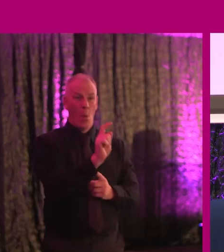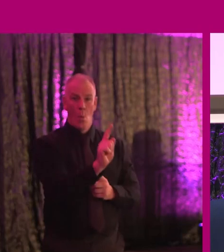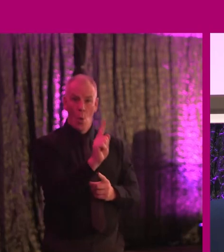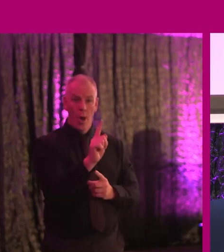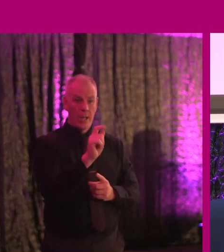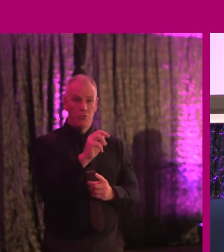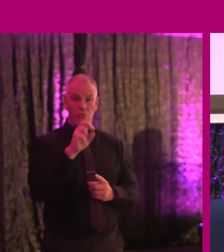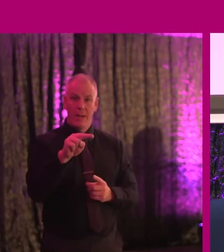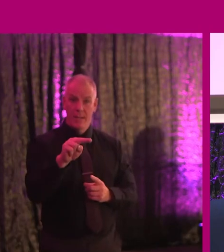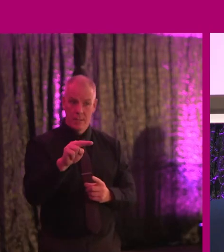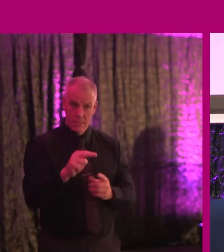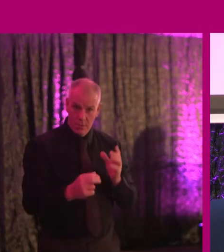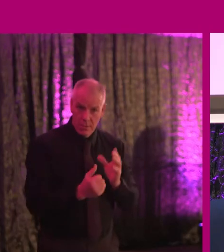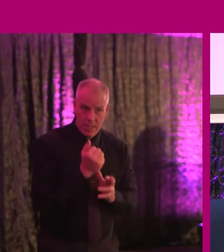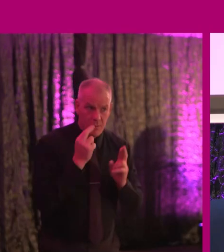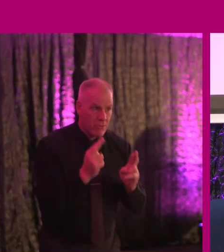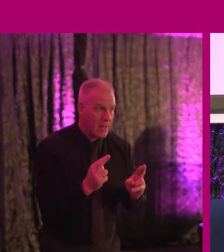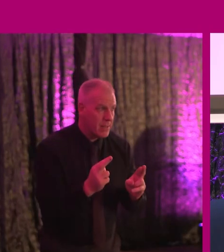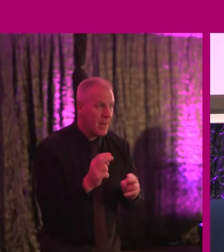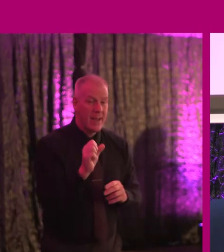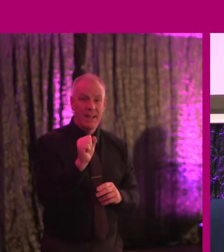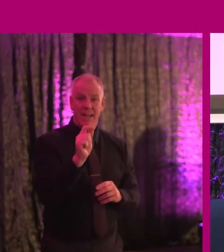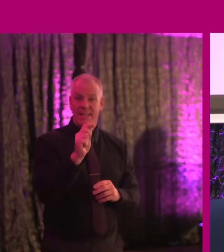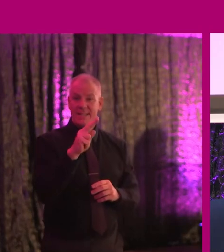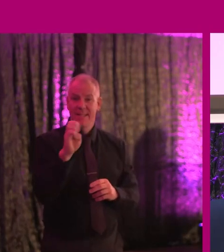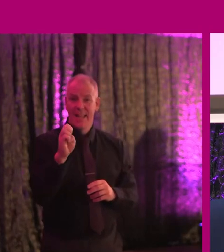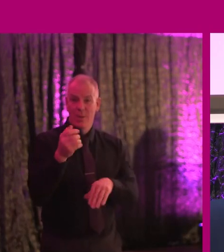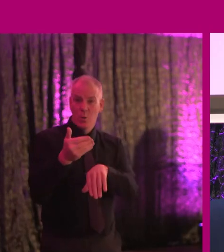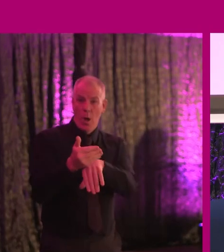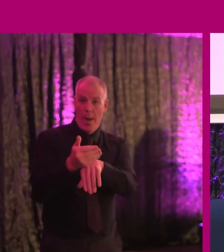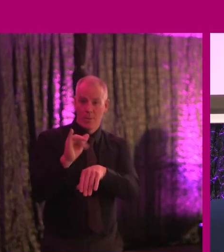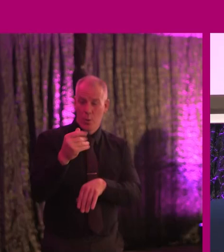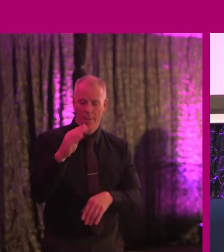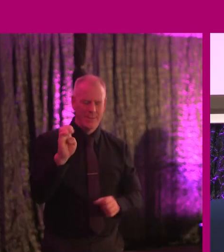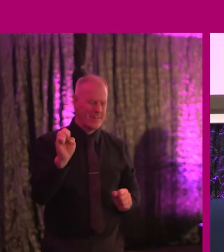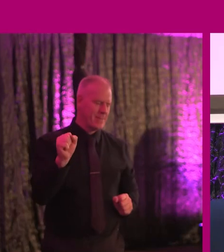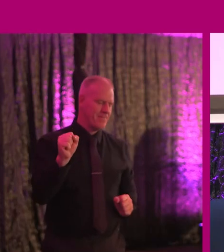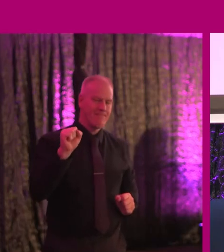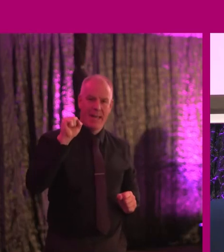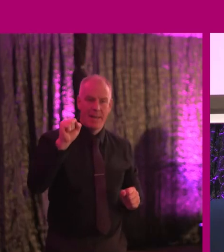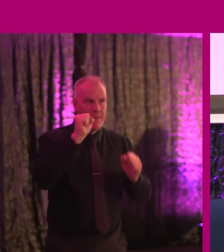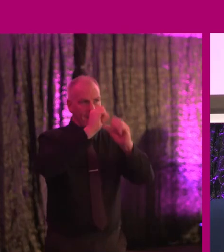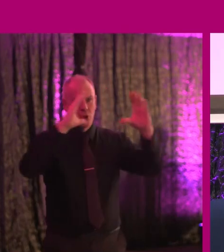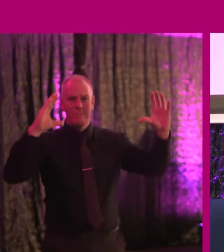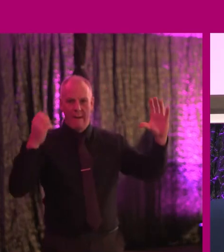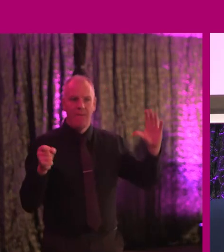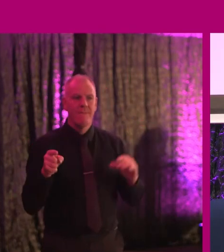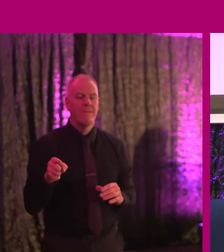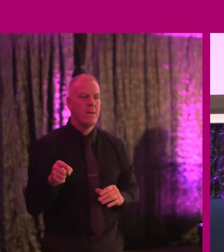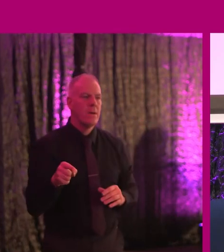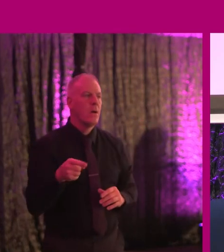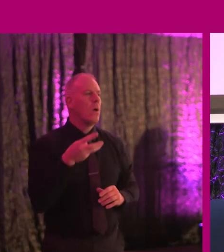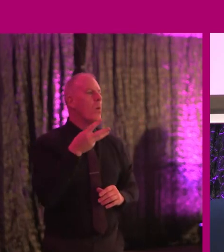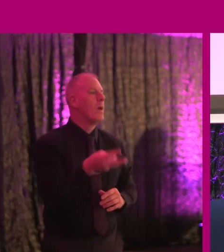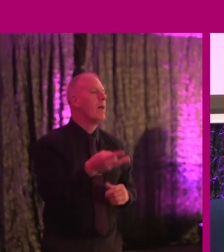That means successful, right? So Steve Jobs, difficult enough as he was, but he was a visionary. We will have beautiful